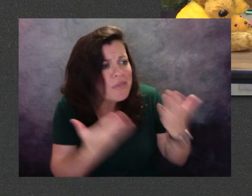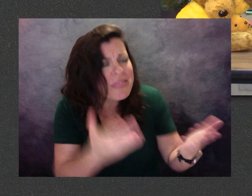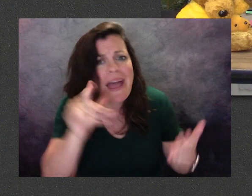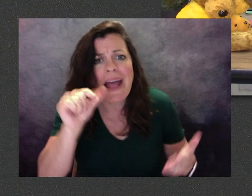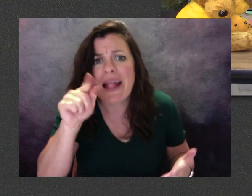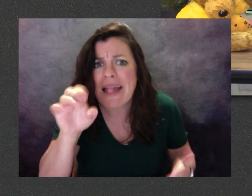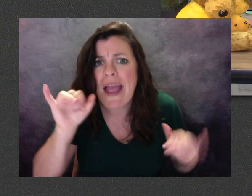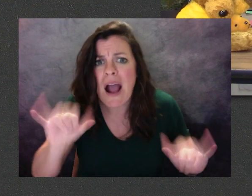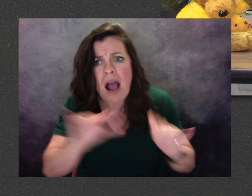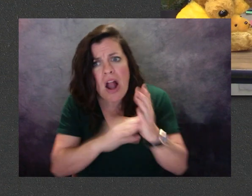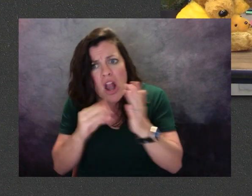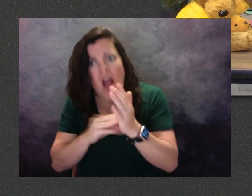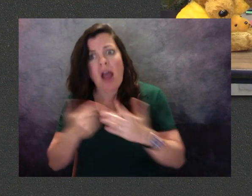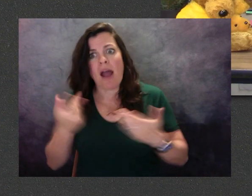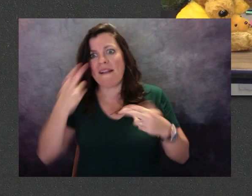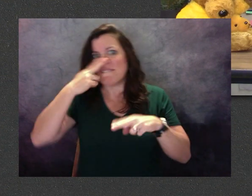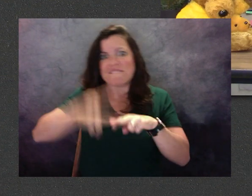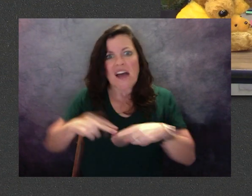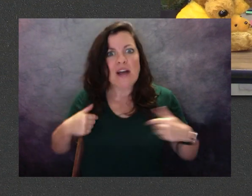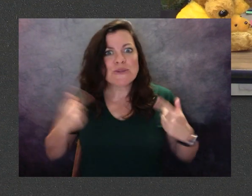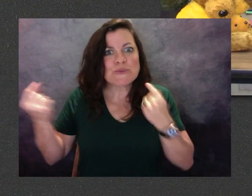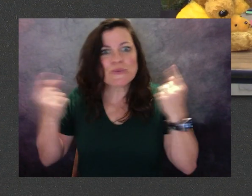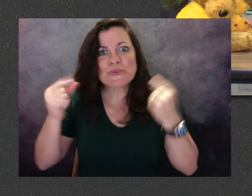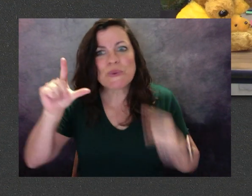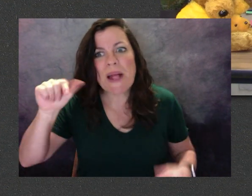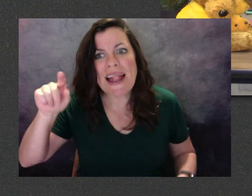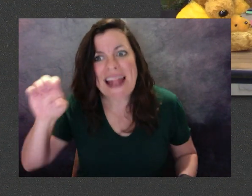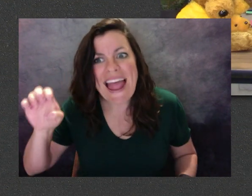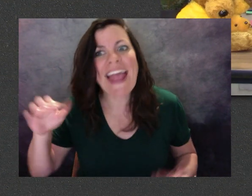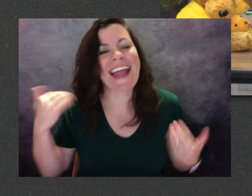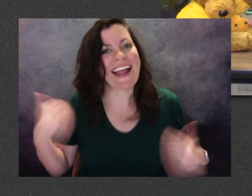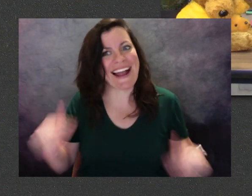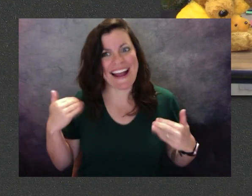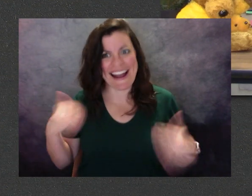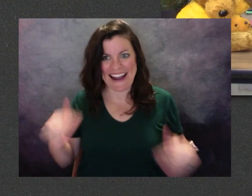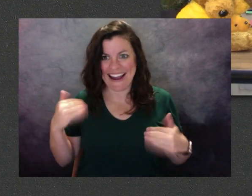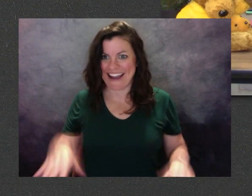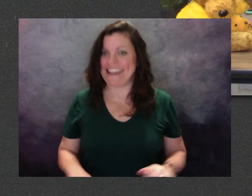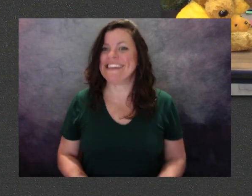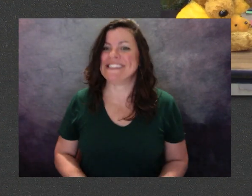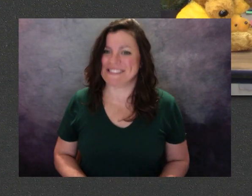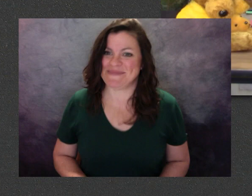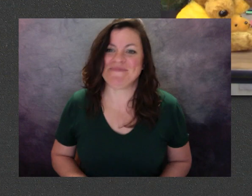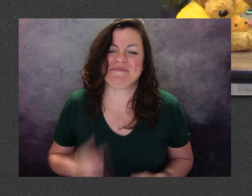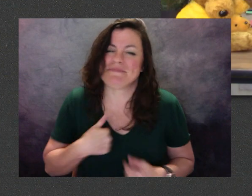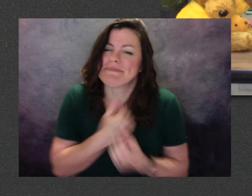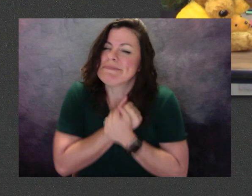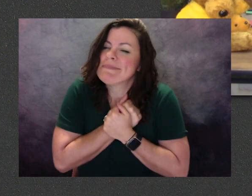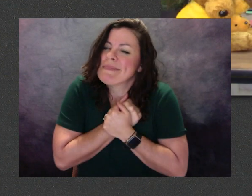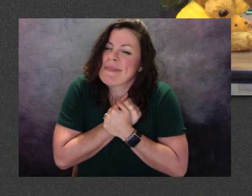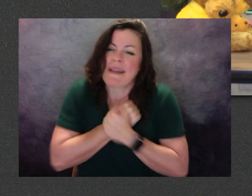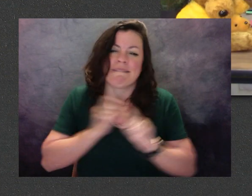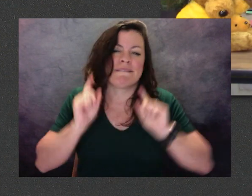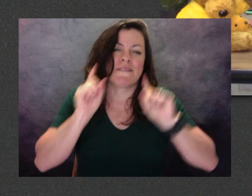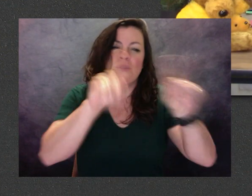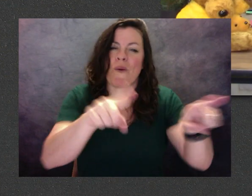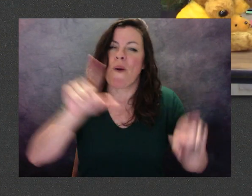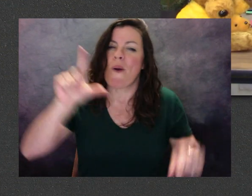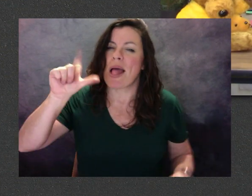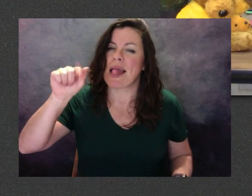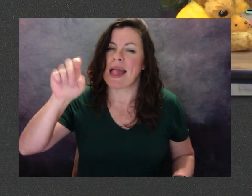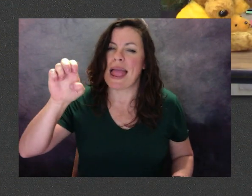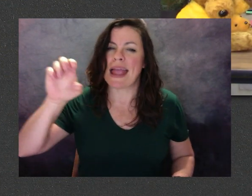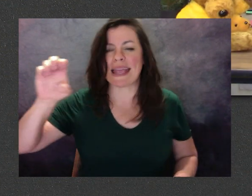I love going to Lake Erie. I think you should try it out. Oh, and don't forget our frog craft. Ribbit,